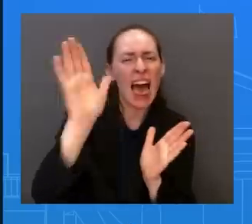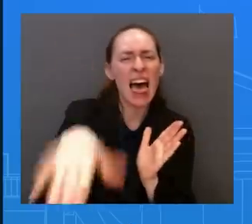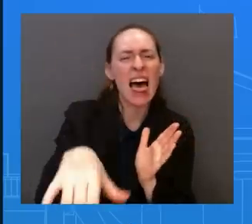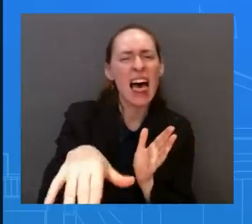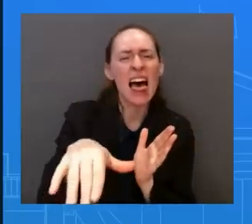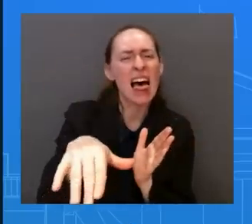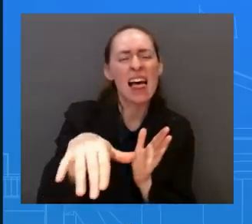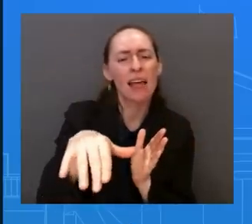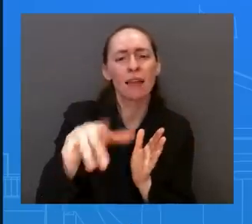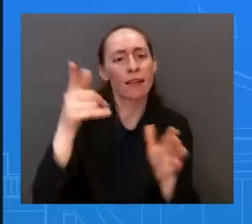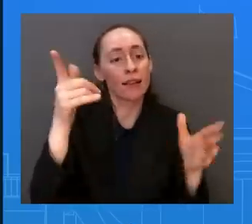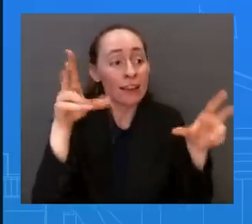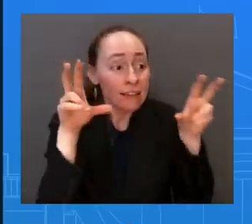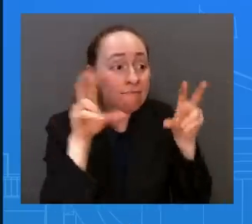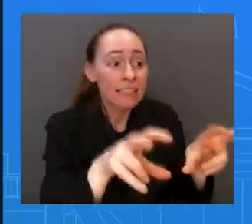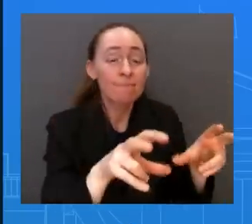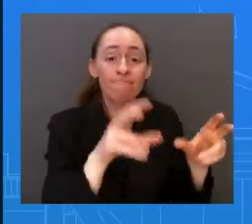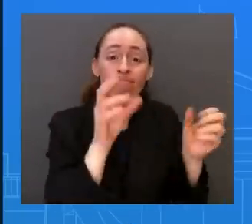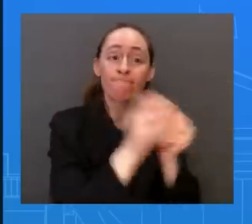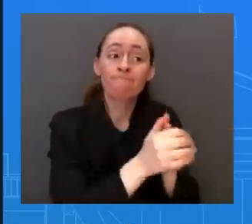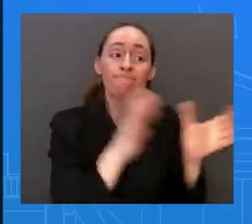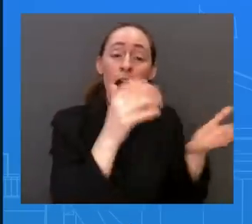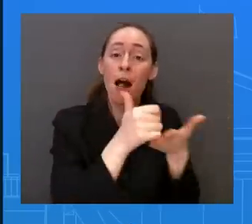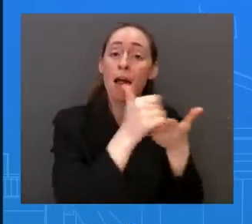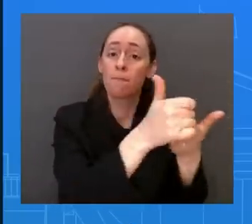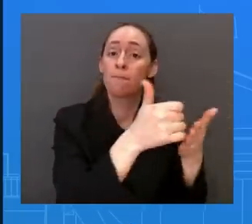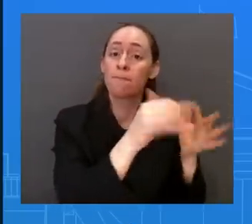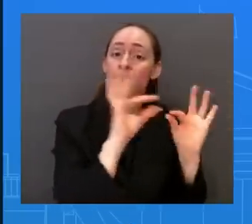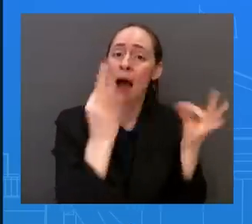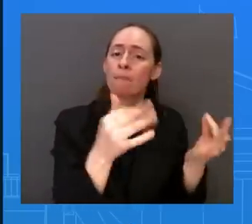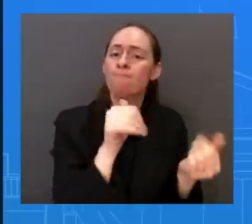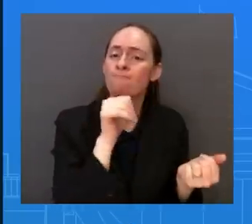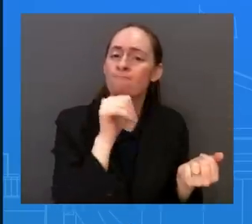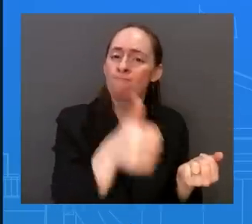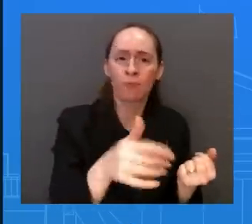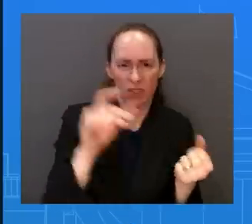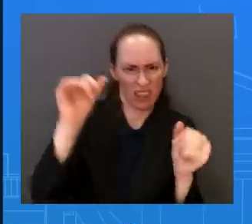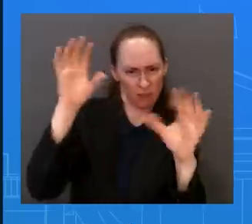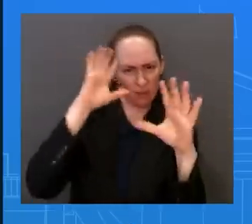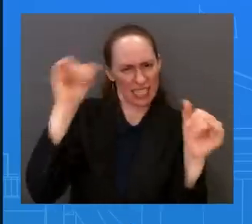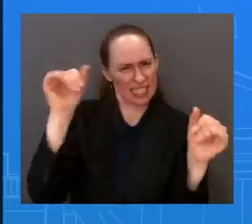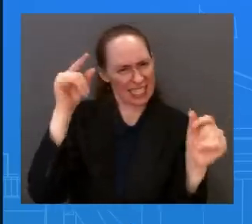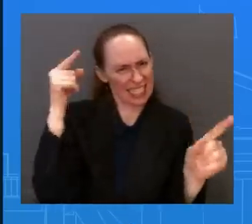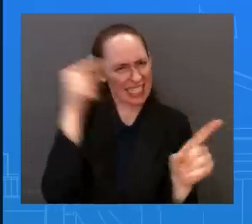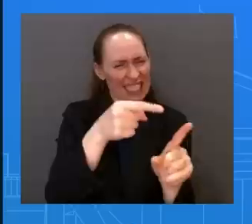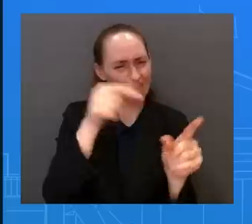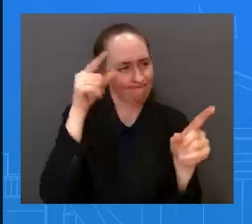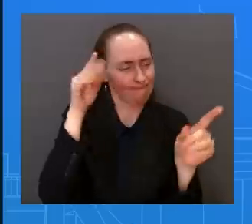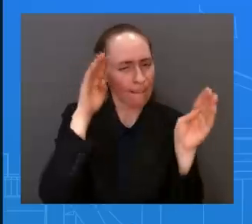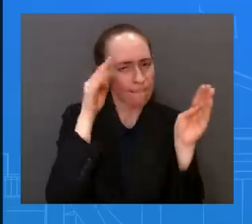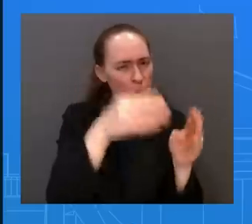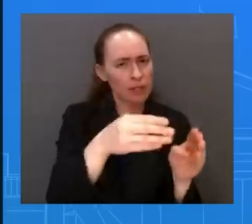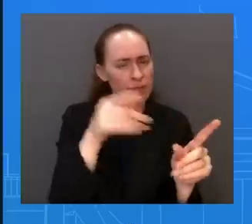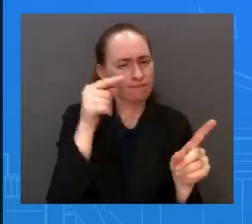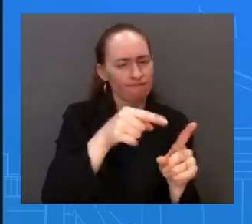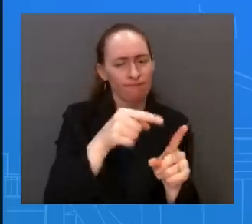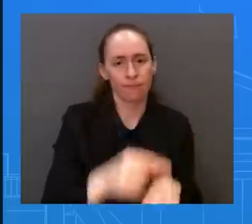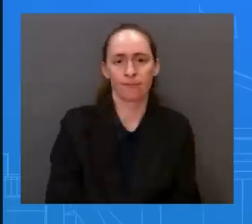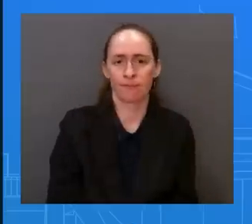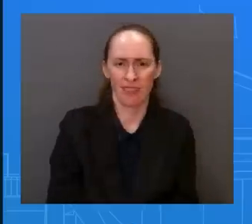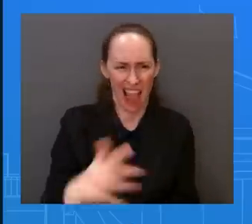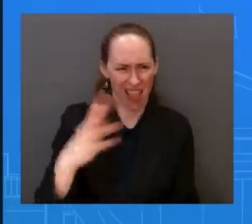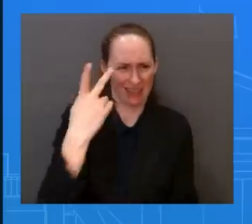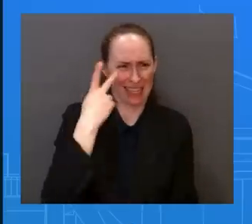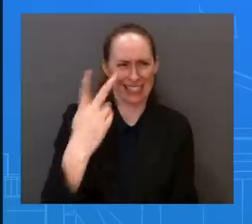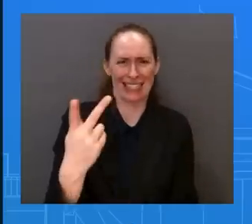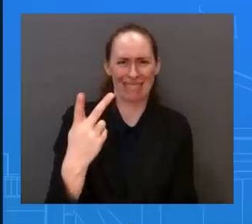very much focused on that issue. He's shown that he can actually work to deliver results and is going to keep arguing why we need to make more